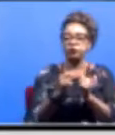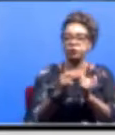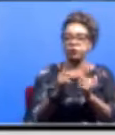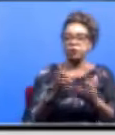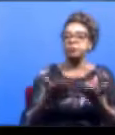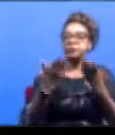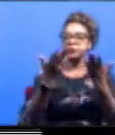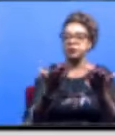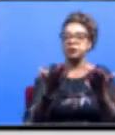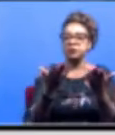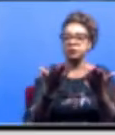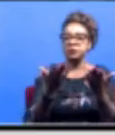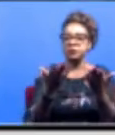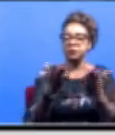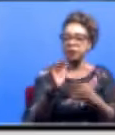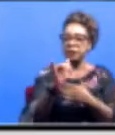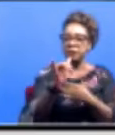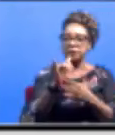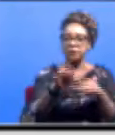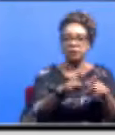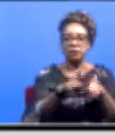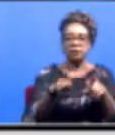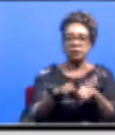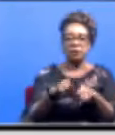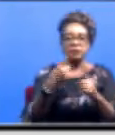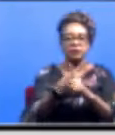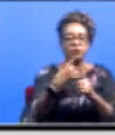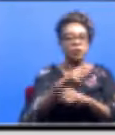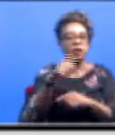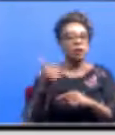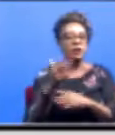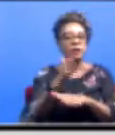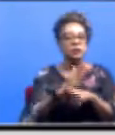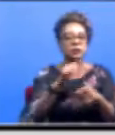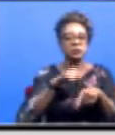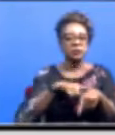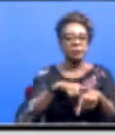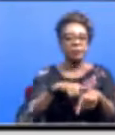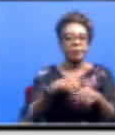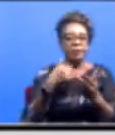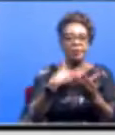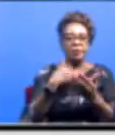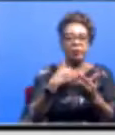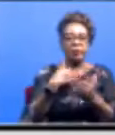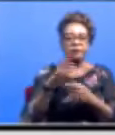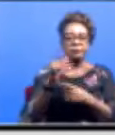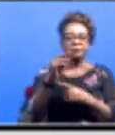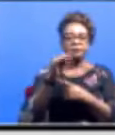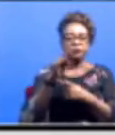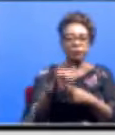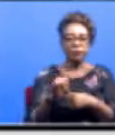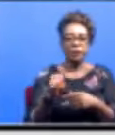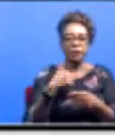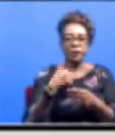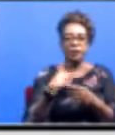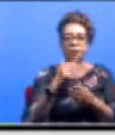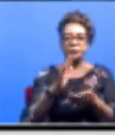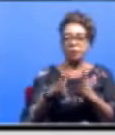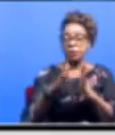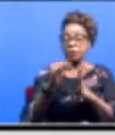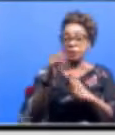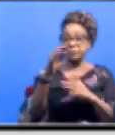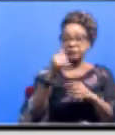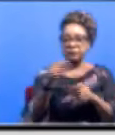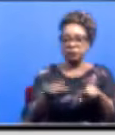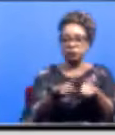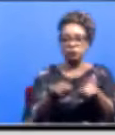Two people have died and several others were injured after a scuffle ensued between a group known as Marachi Jobless Youth and